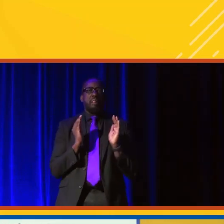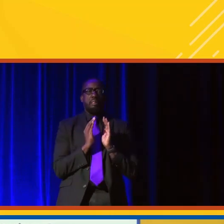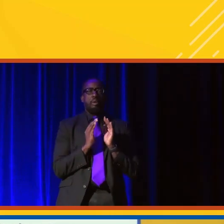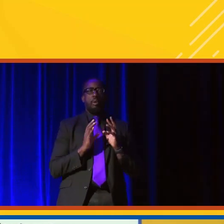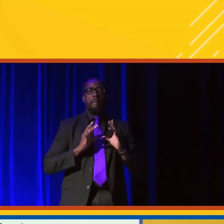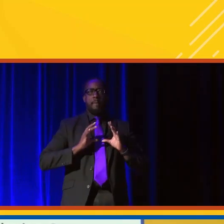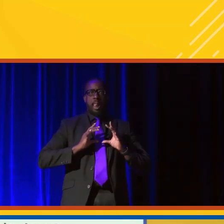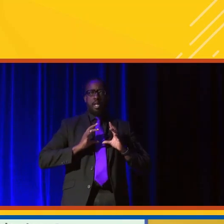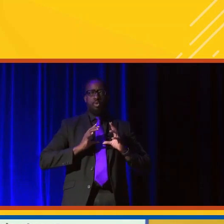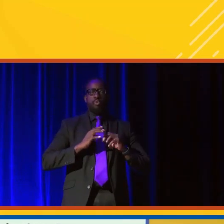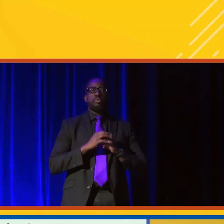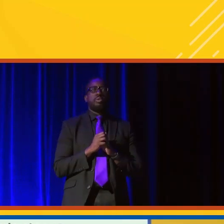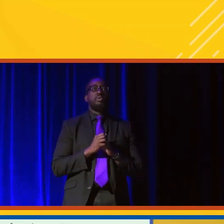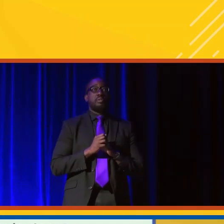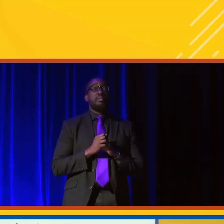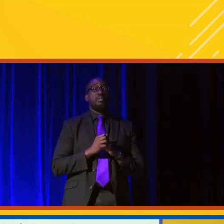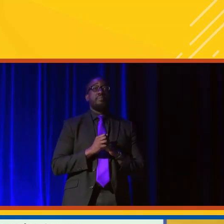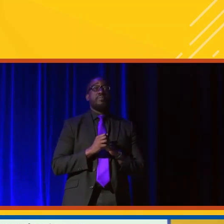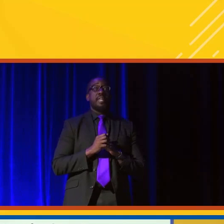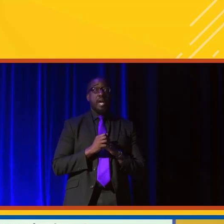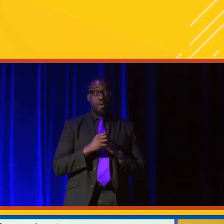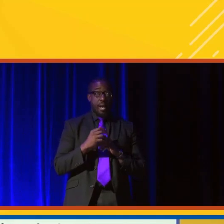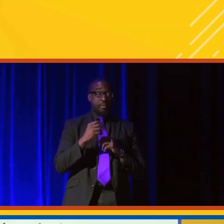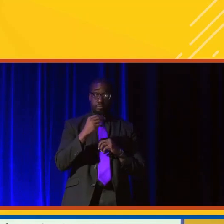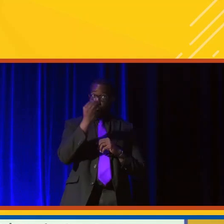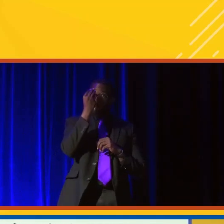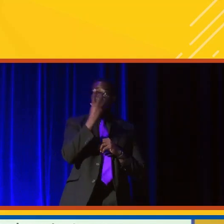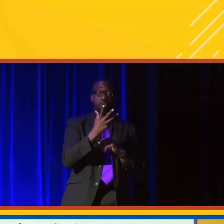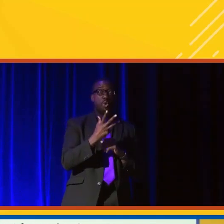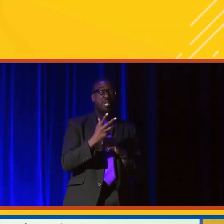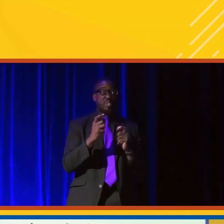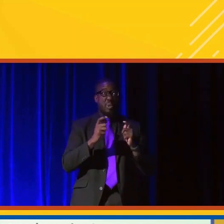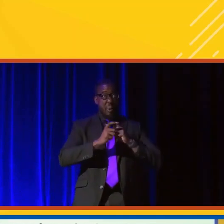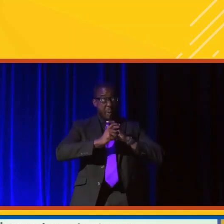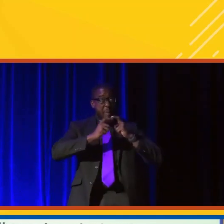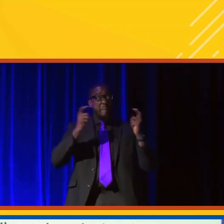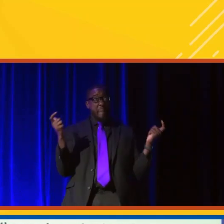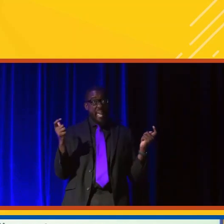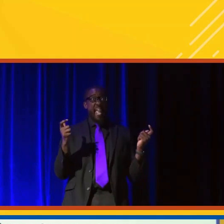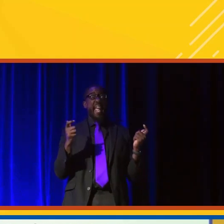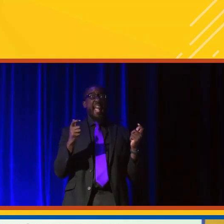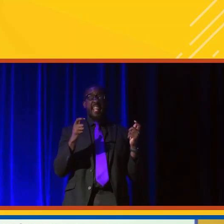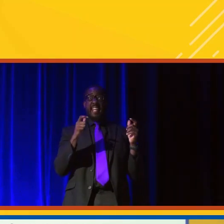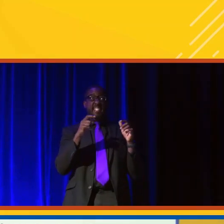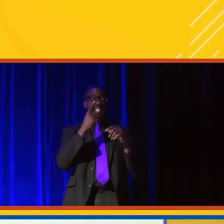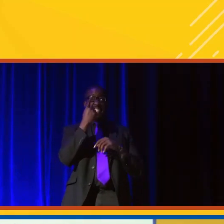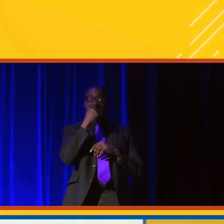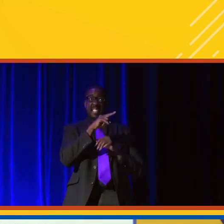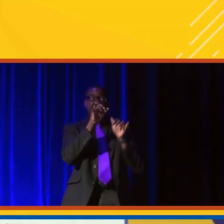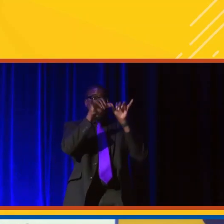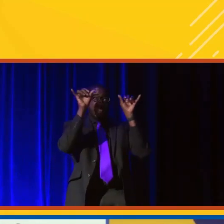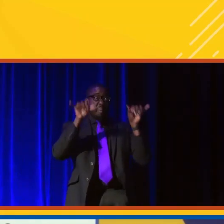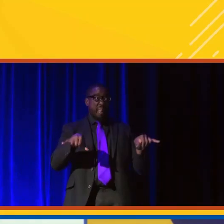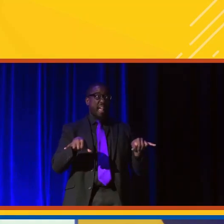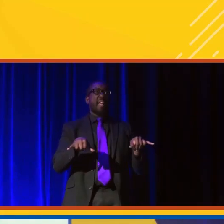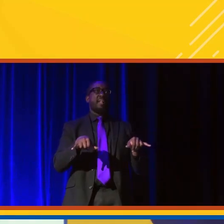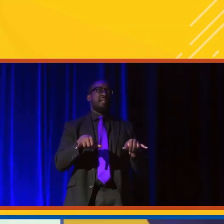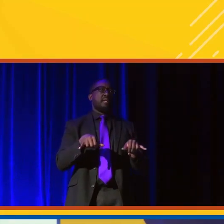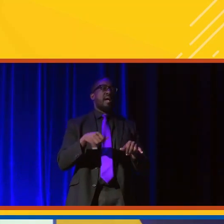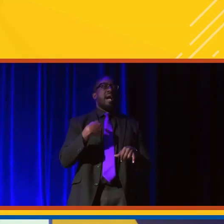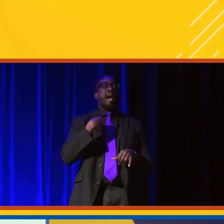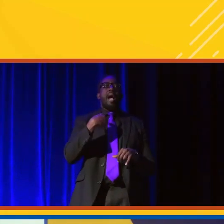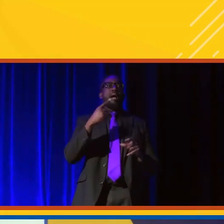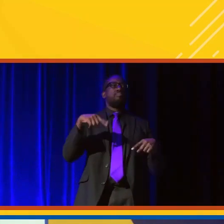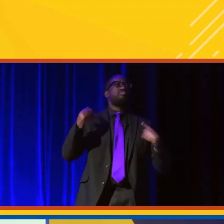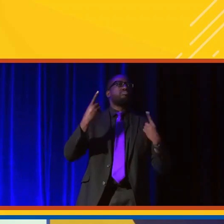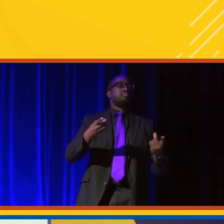this whole talk by saying we're going to get to these really big length scales and we're going to simulate these really complicated properties. I have always loved liquid crystals.